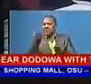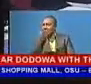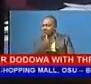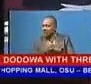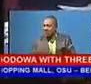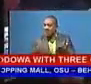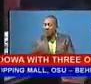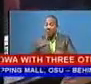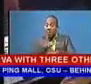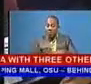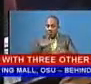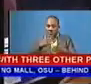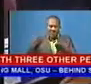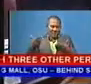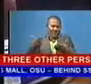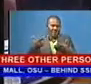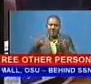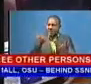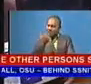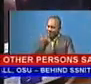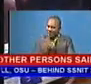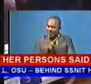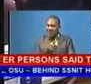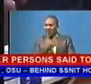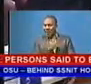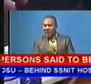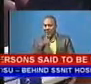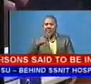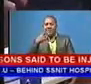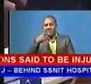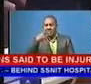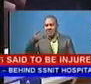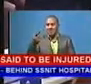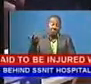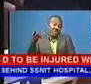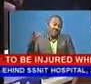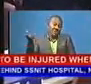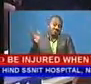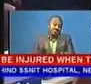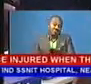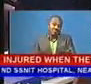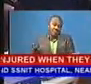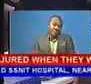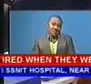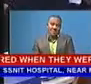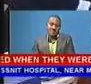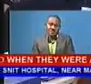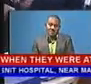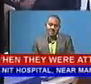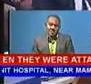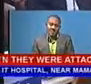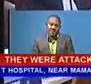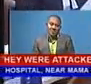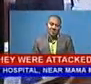some on the list, and he called them out. It's on the record already. My Lord, I think that